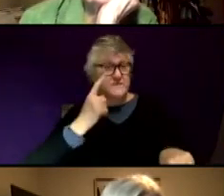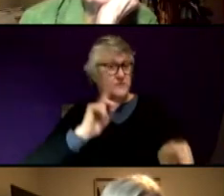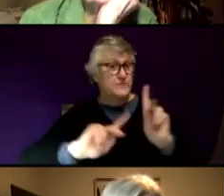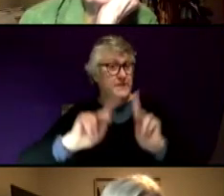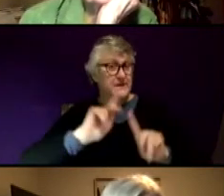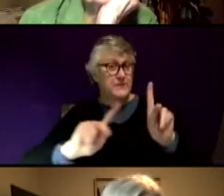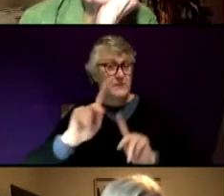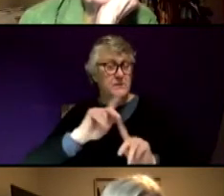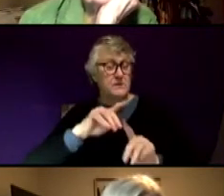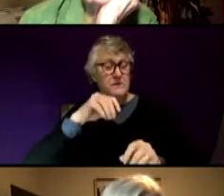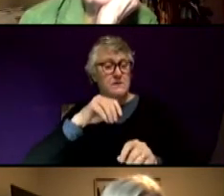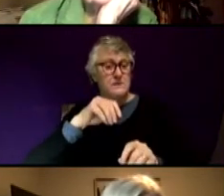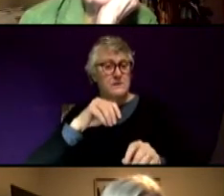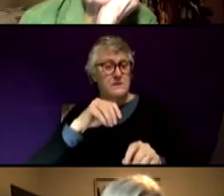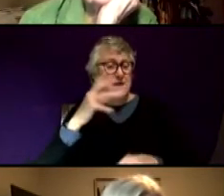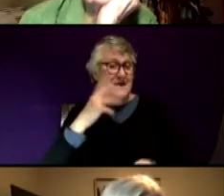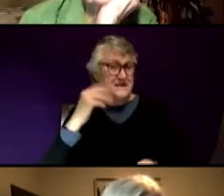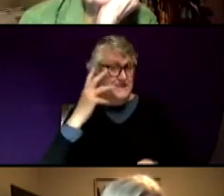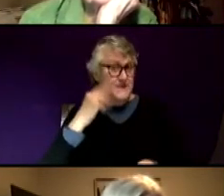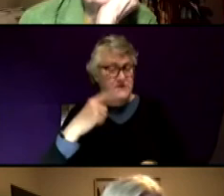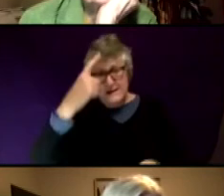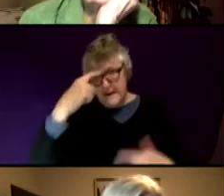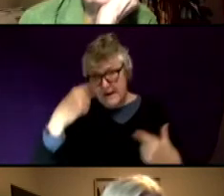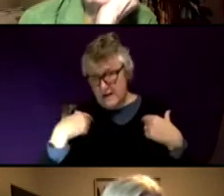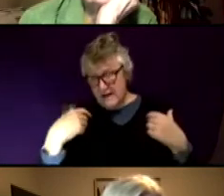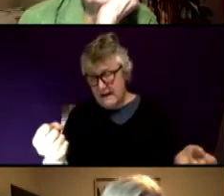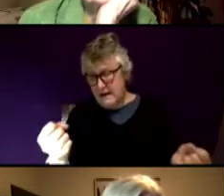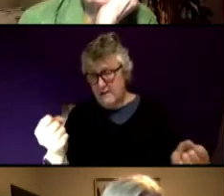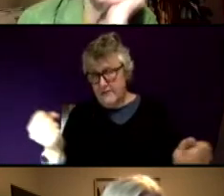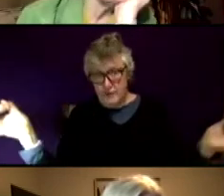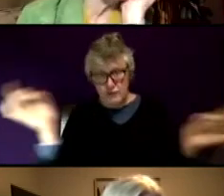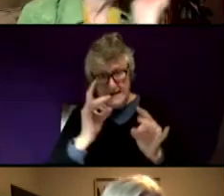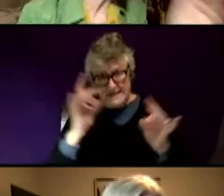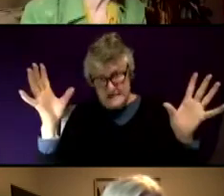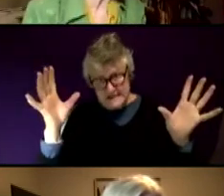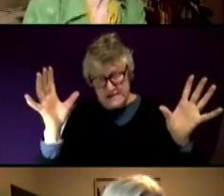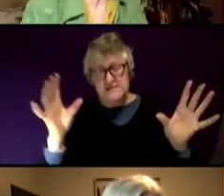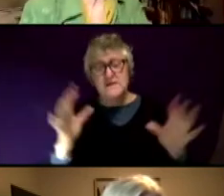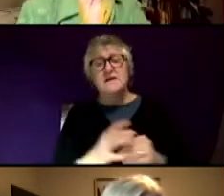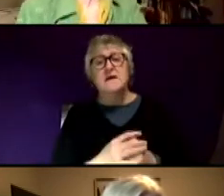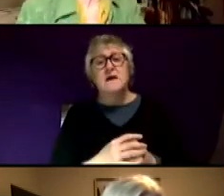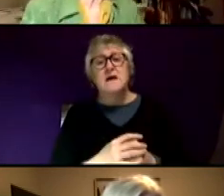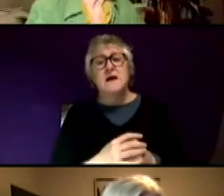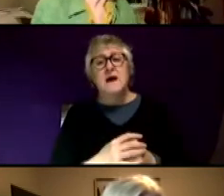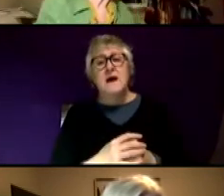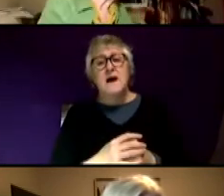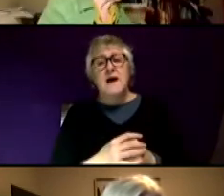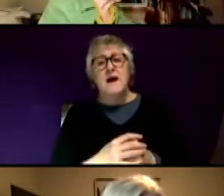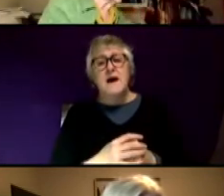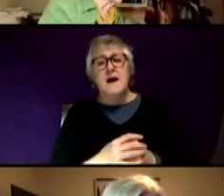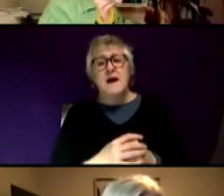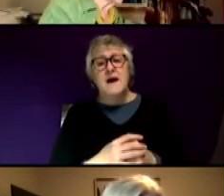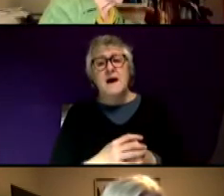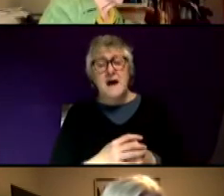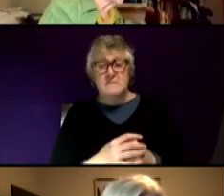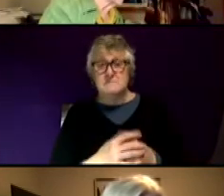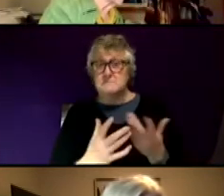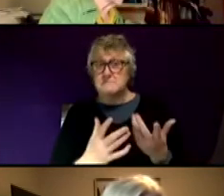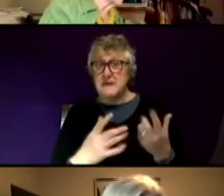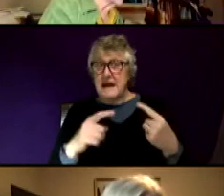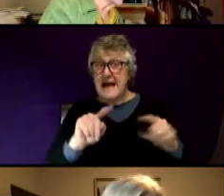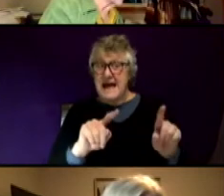crises, catch-all term behavioral health crises, and what have you, as the Portland Street